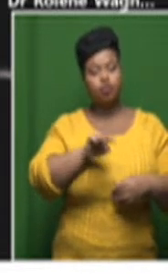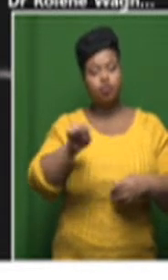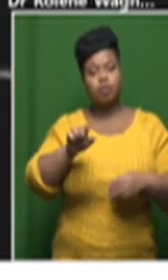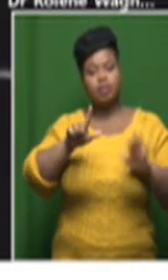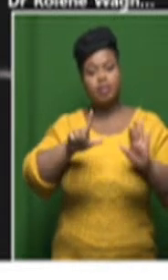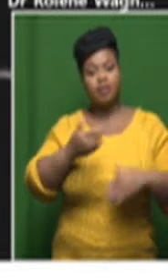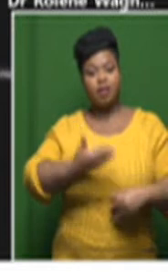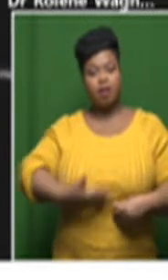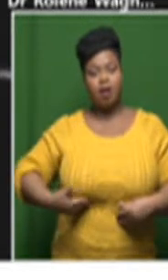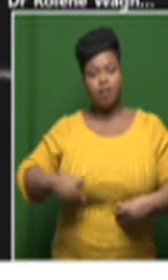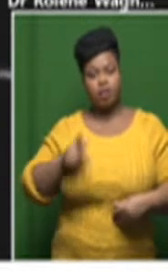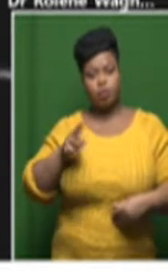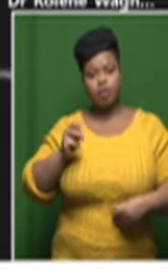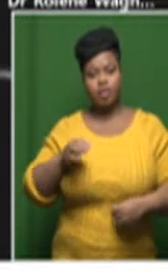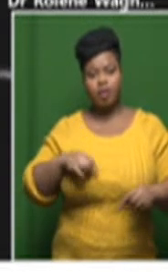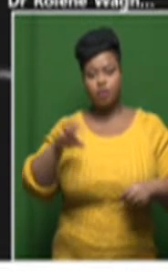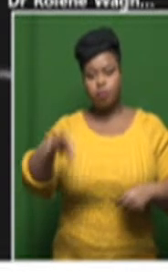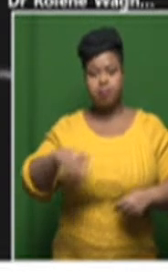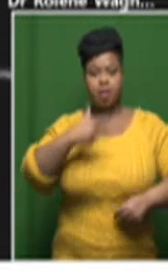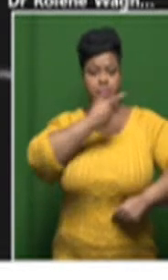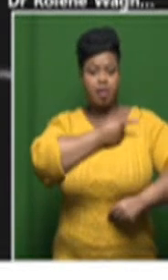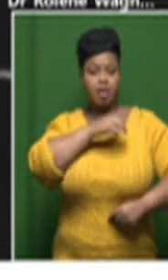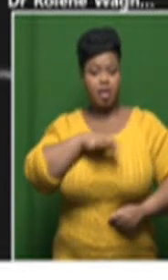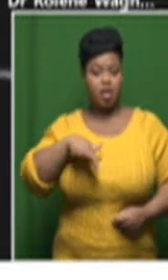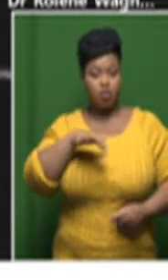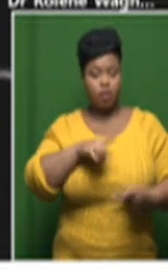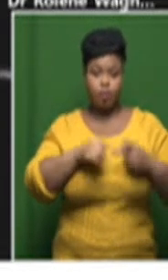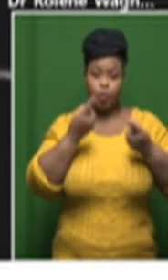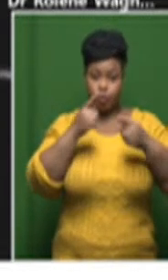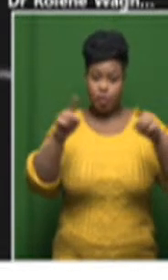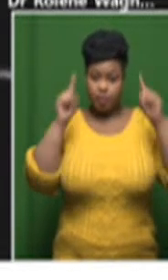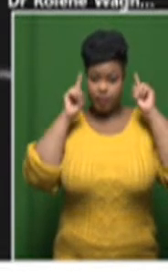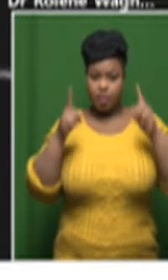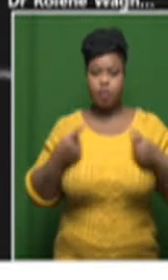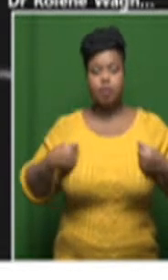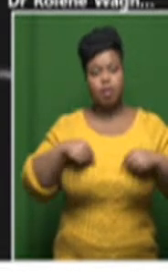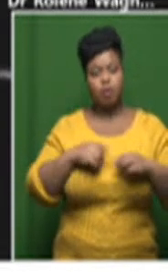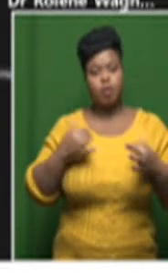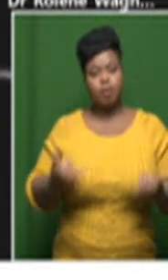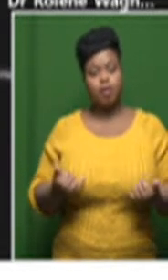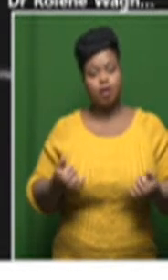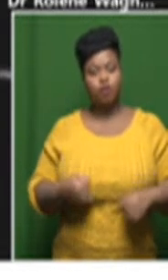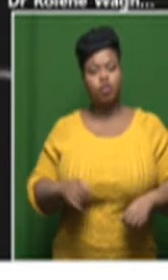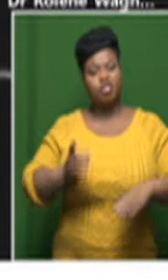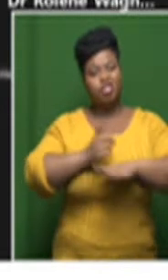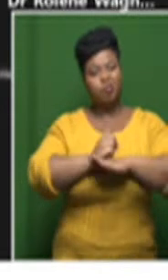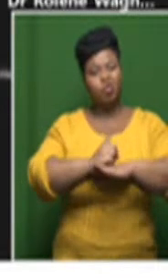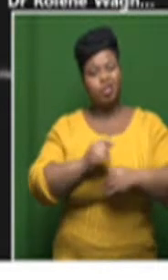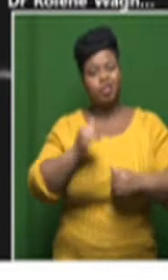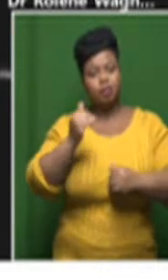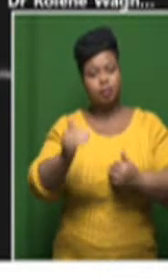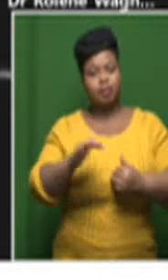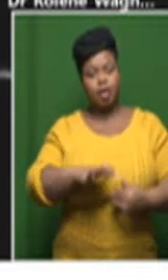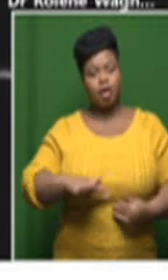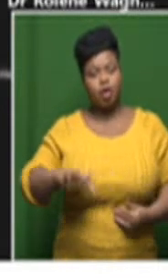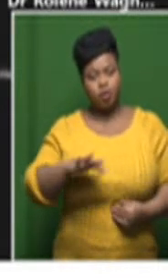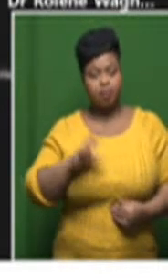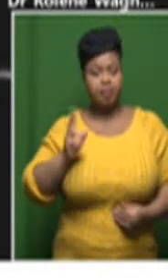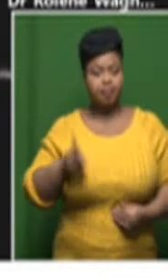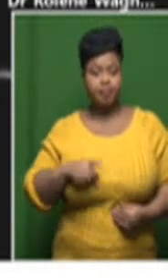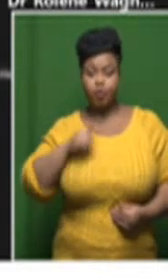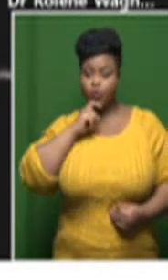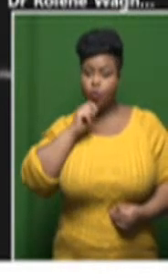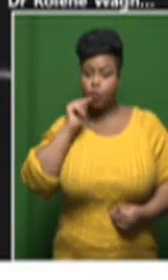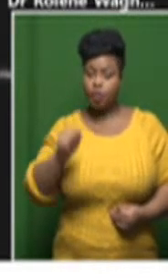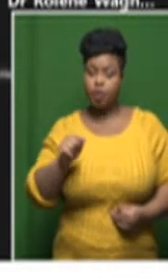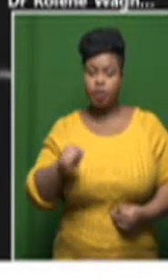kilometers from the vaccination sites. And our universities are now being activated as temporal outreach sites. We also want to